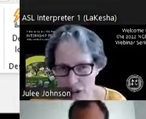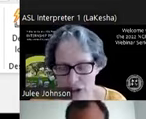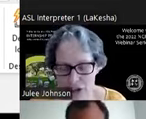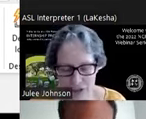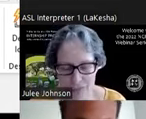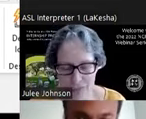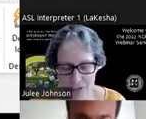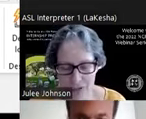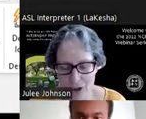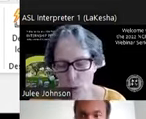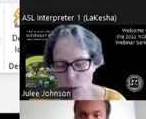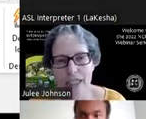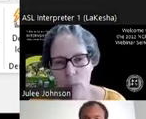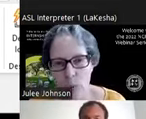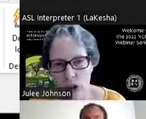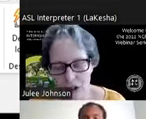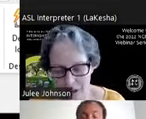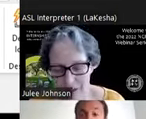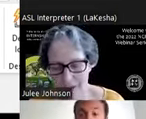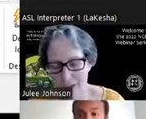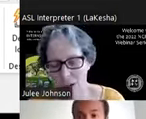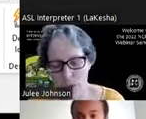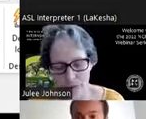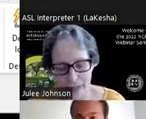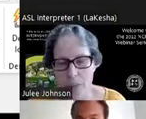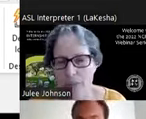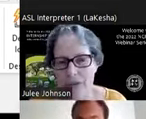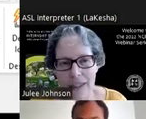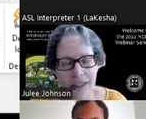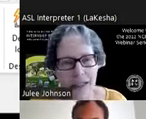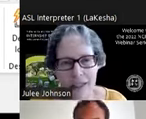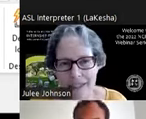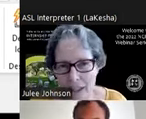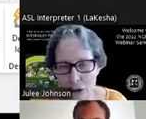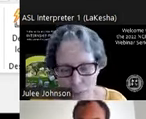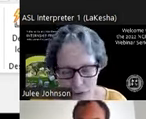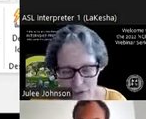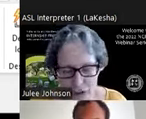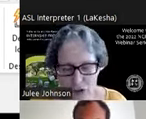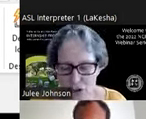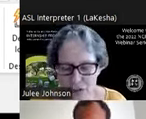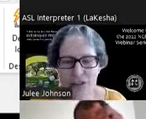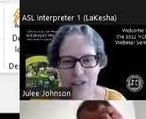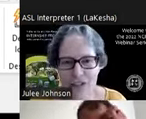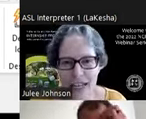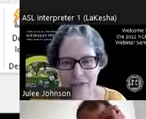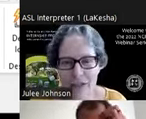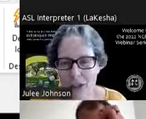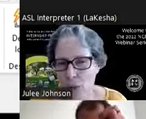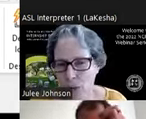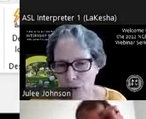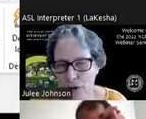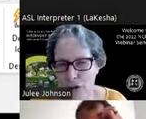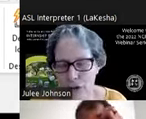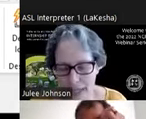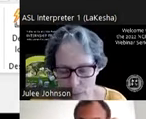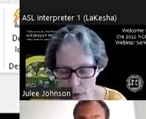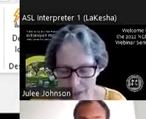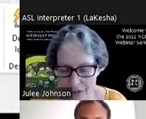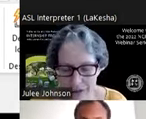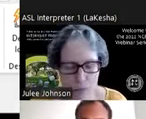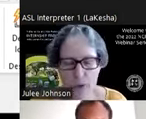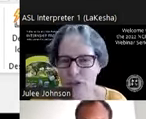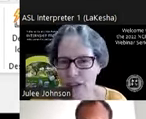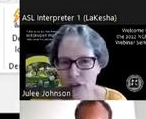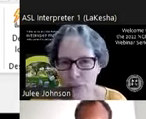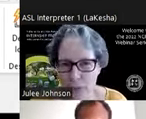six interns, all working in Washington, where they helped the Technical Preservation Services staff research and